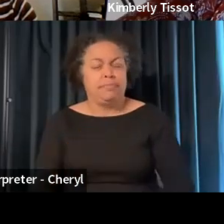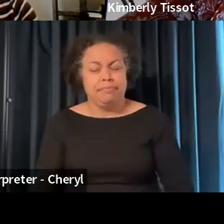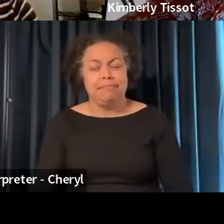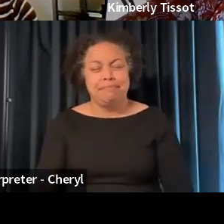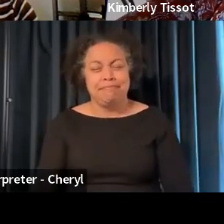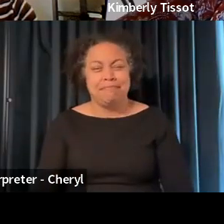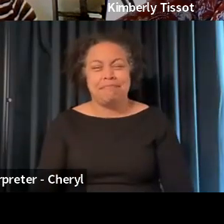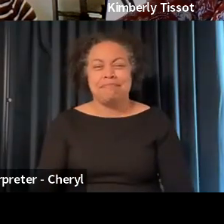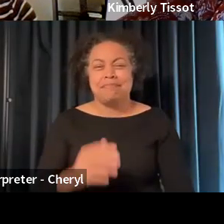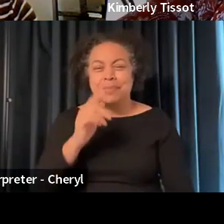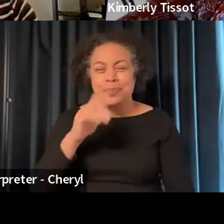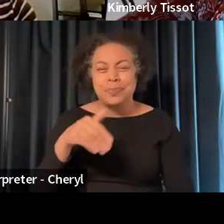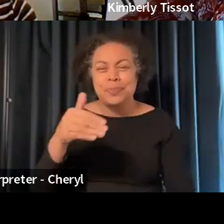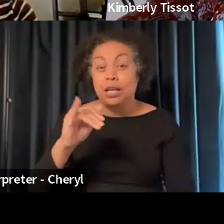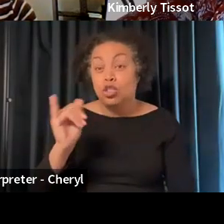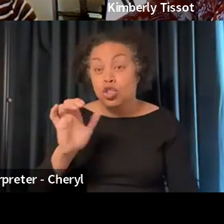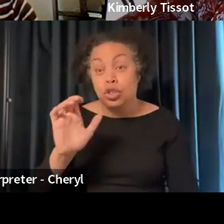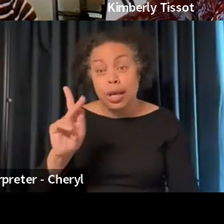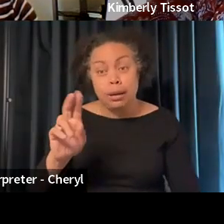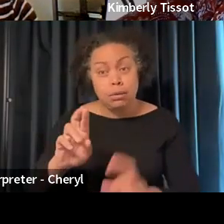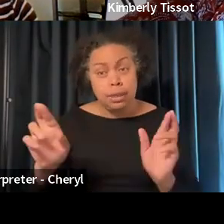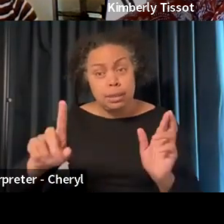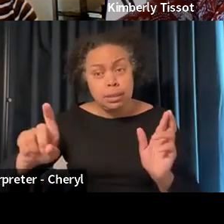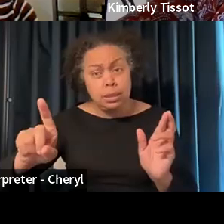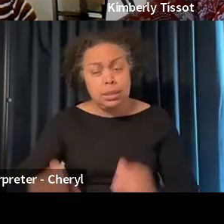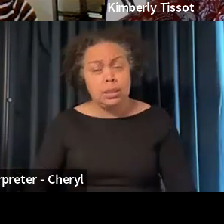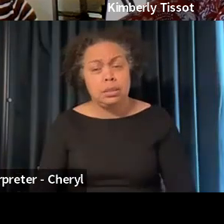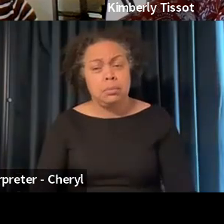All right, next slide. And Jack, are you ready?